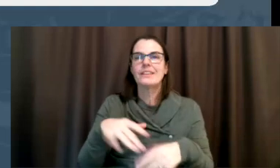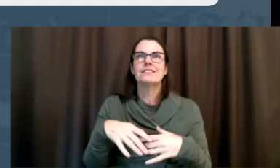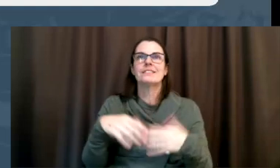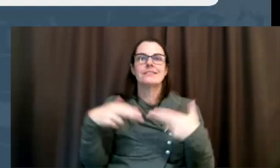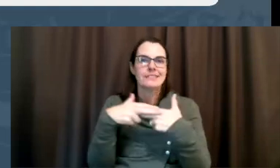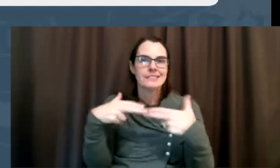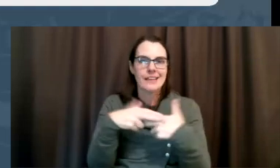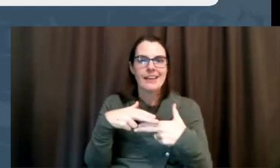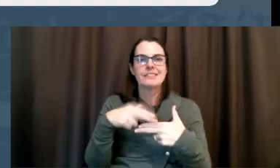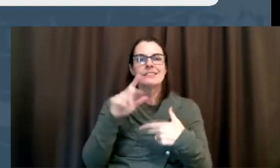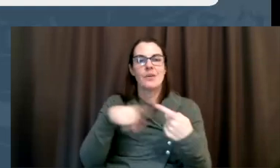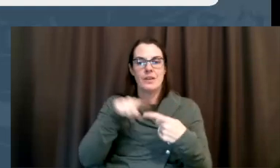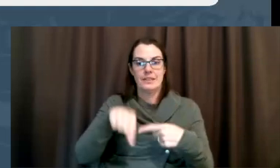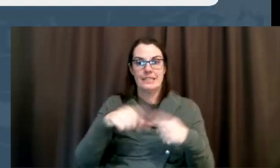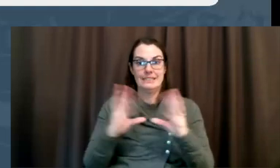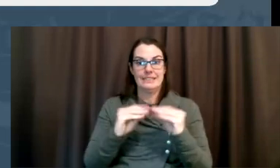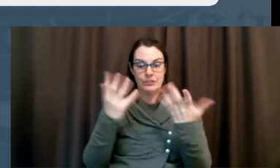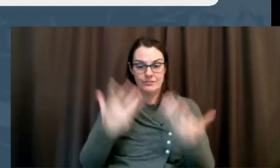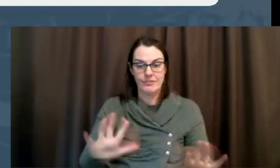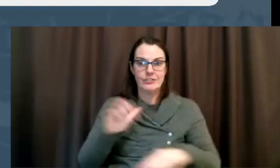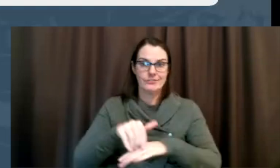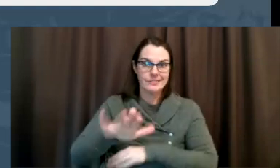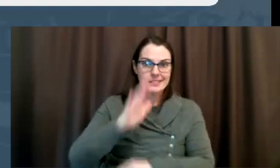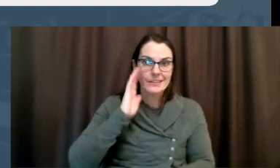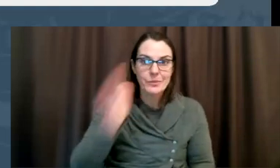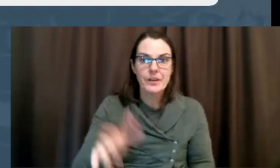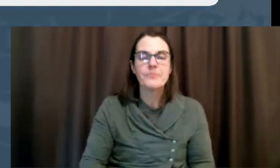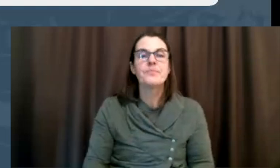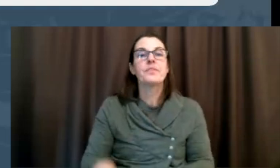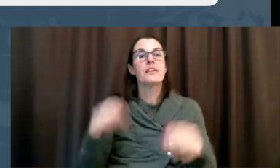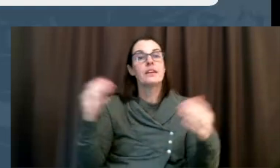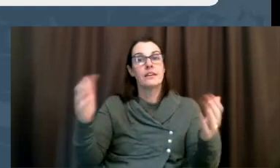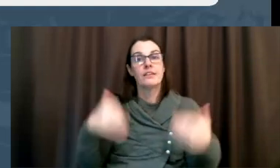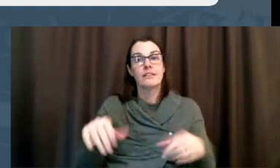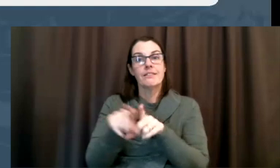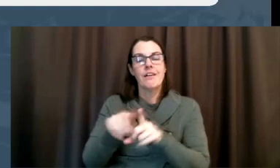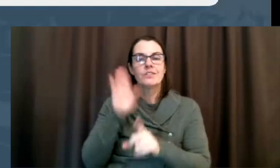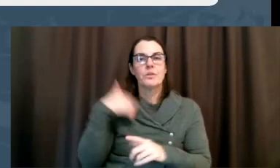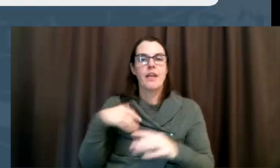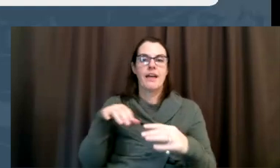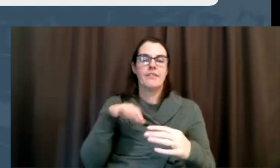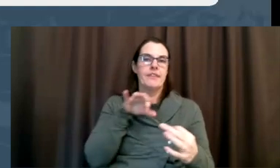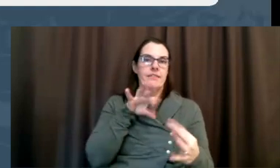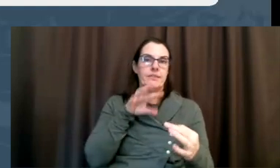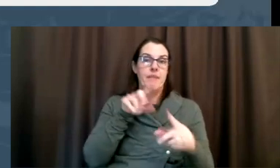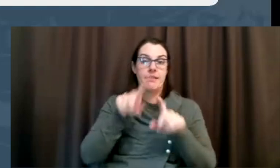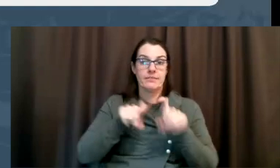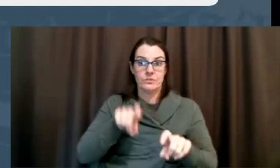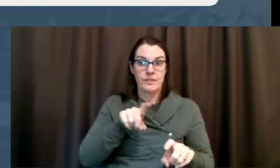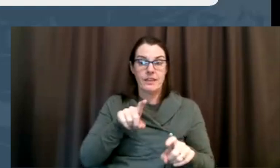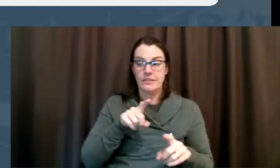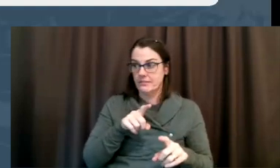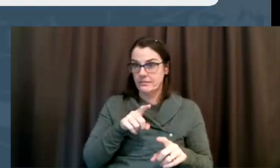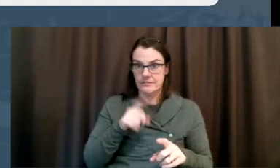this session. We also have a feedback survey that will pop up on your screen right afterwards. So we would love if you